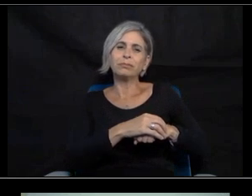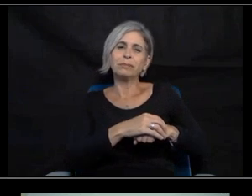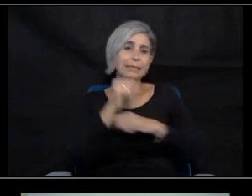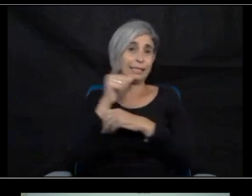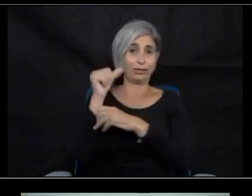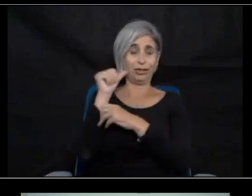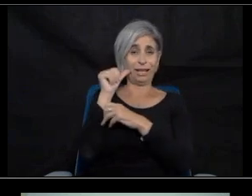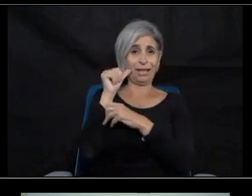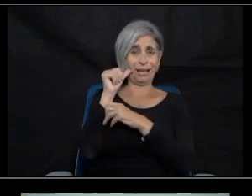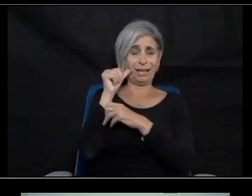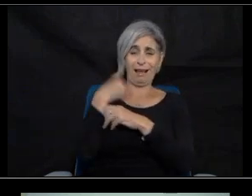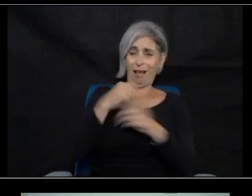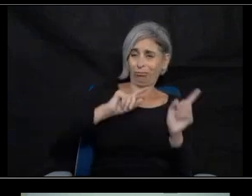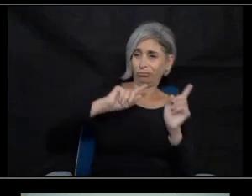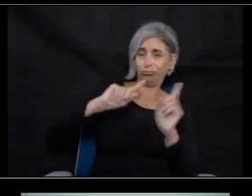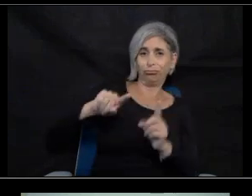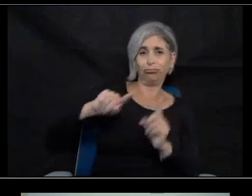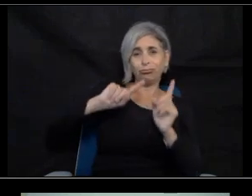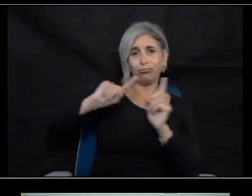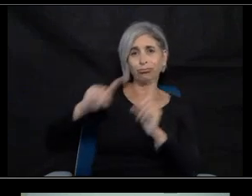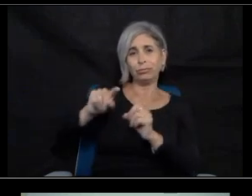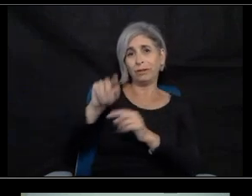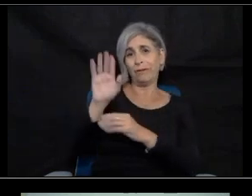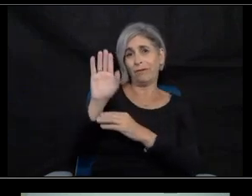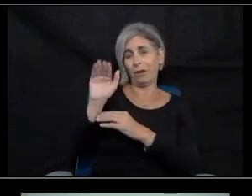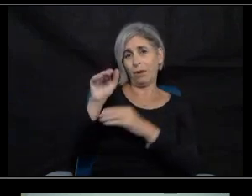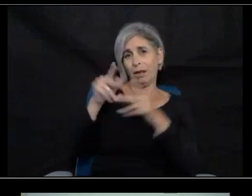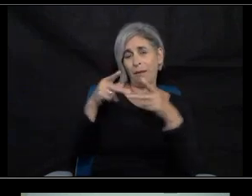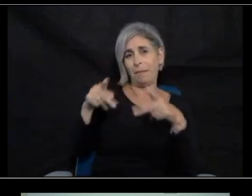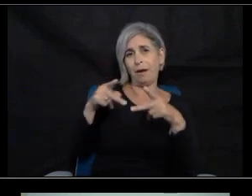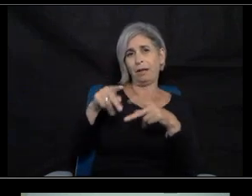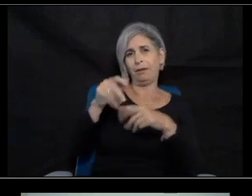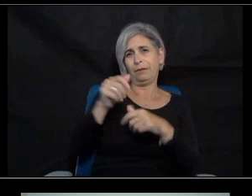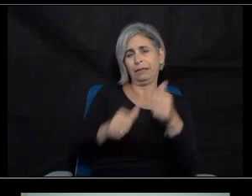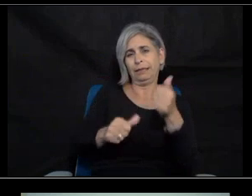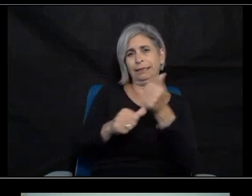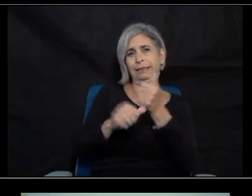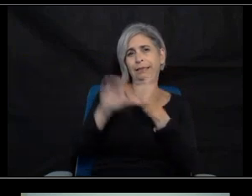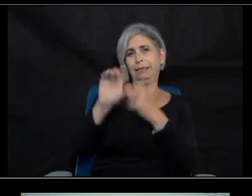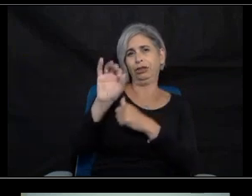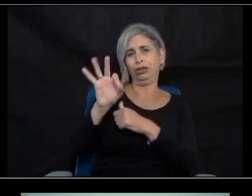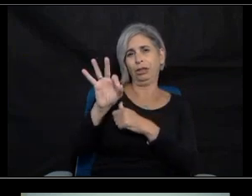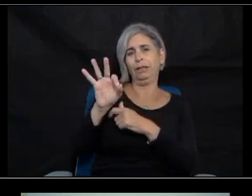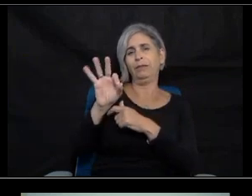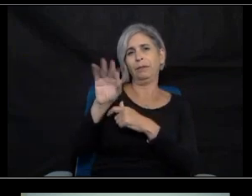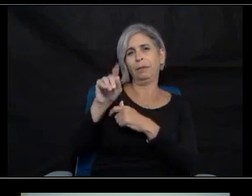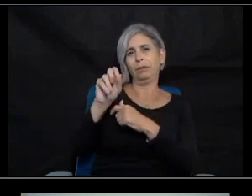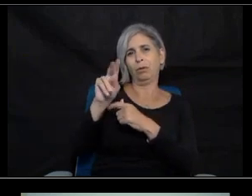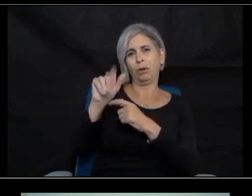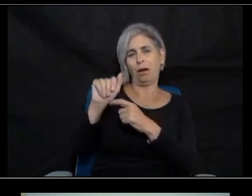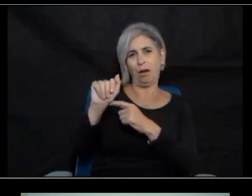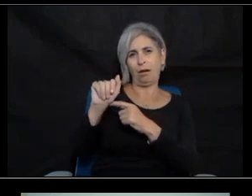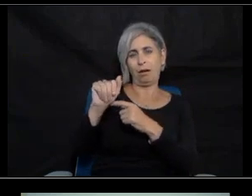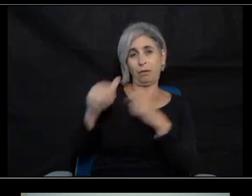Yesterday, I attended the farewell party for Assistant Chief Mike Pesosa, and I saw that we have a new